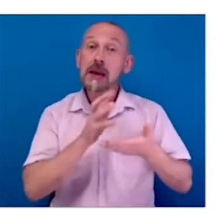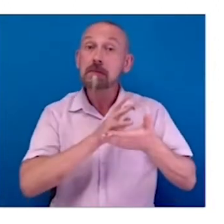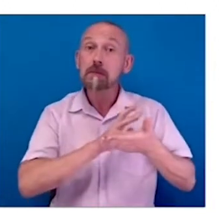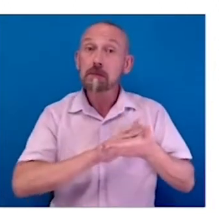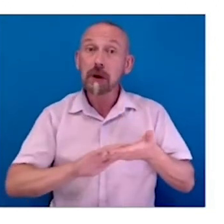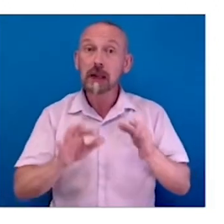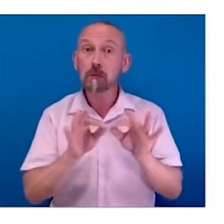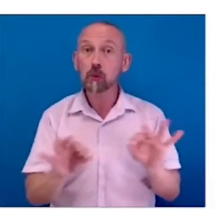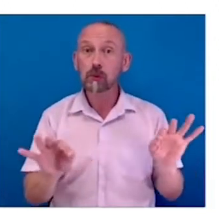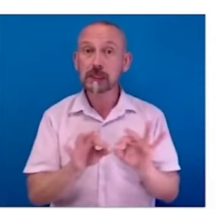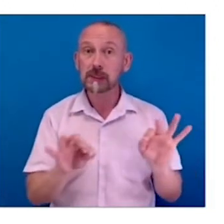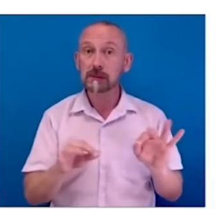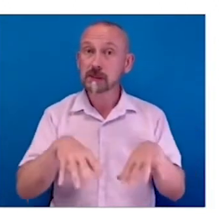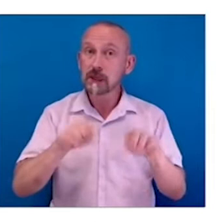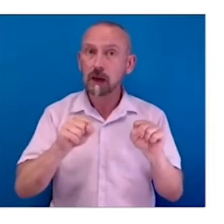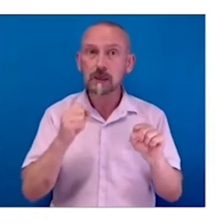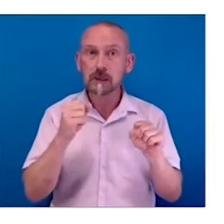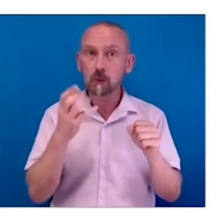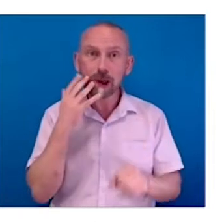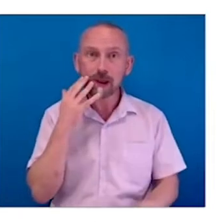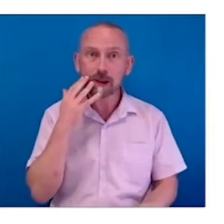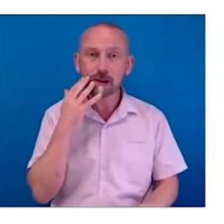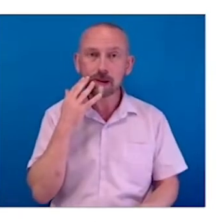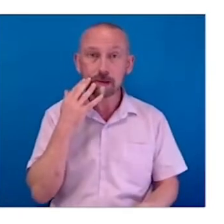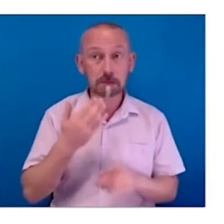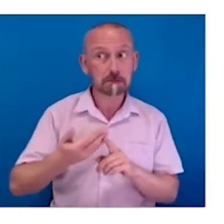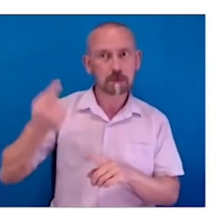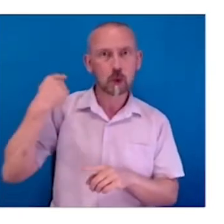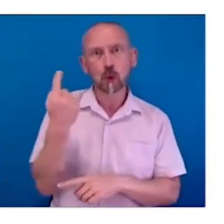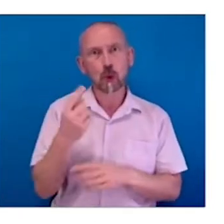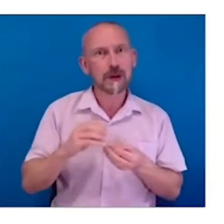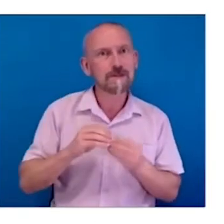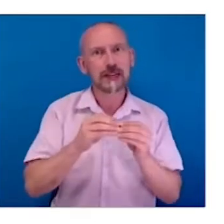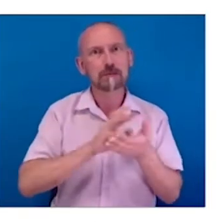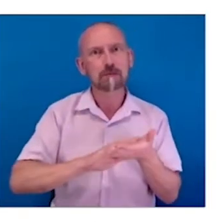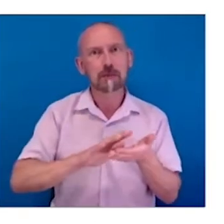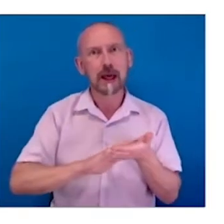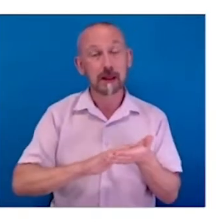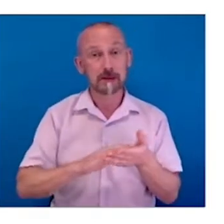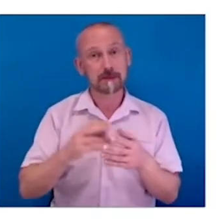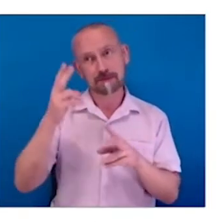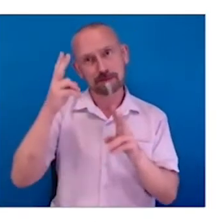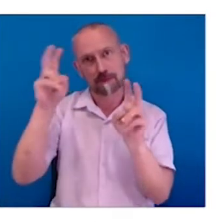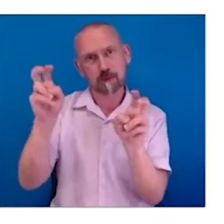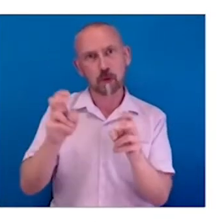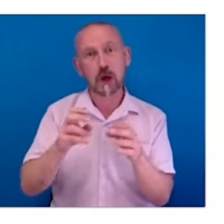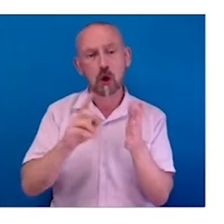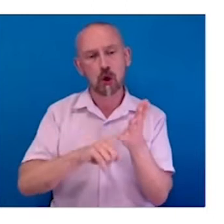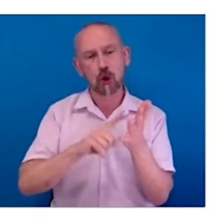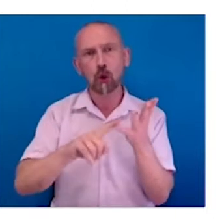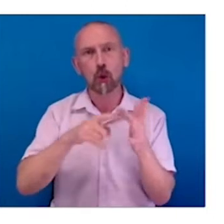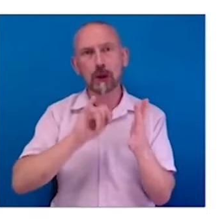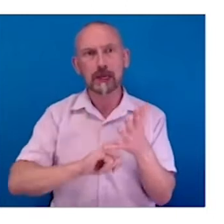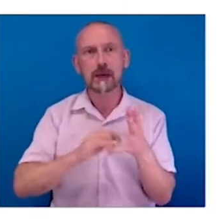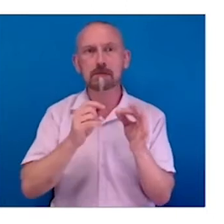from the inventor of Braille, Louis Braille. There are many Braille codes, and all are derived from